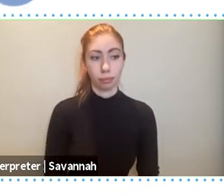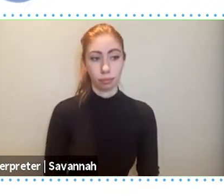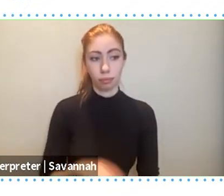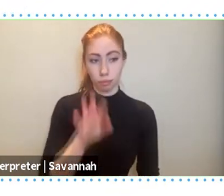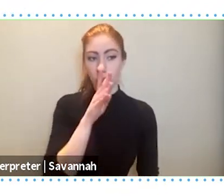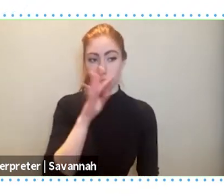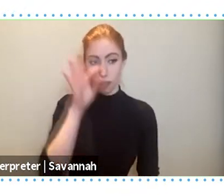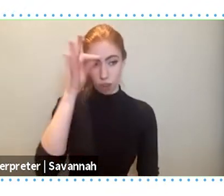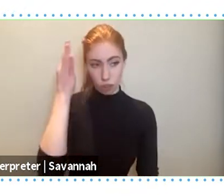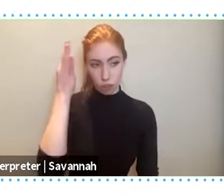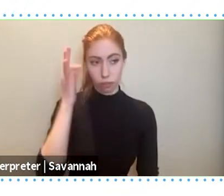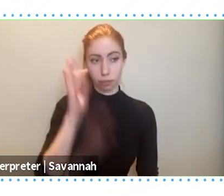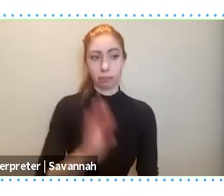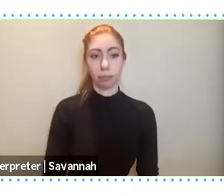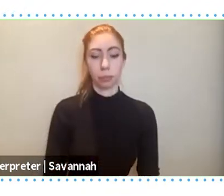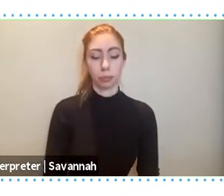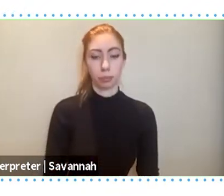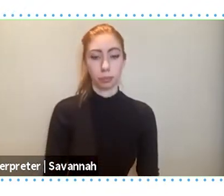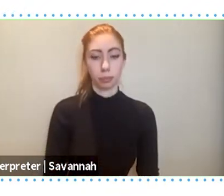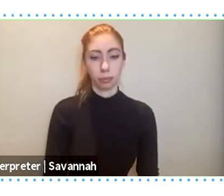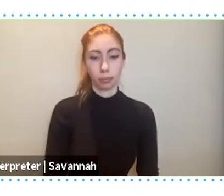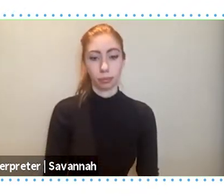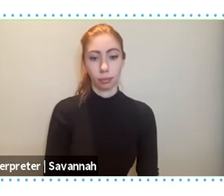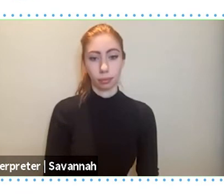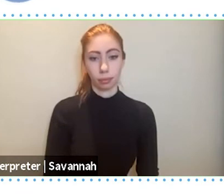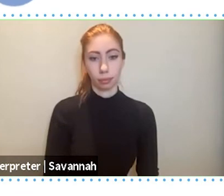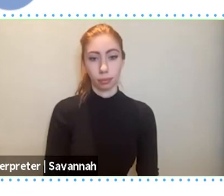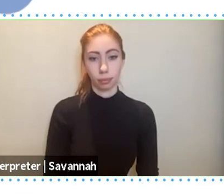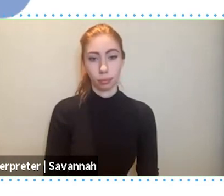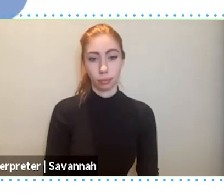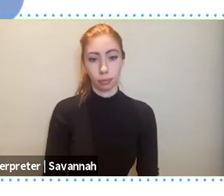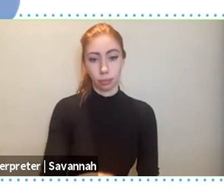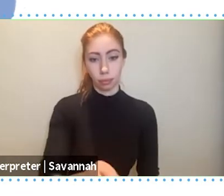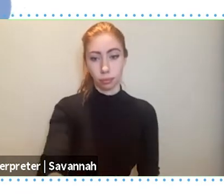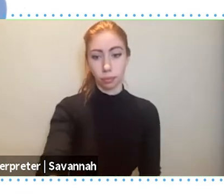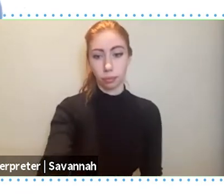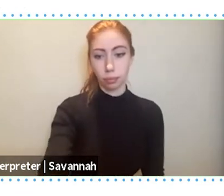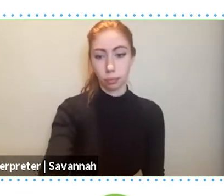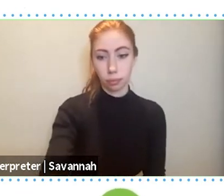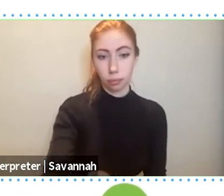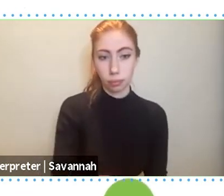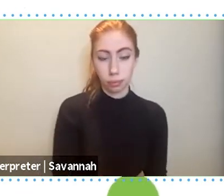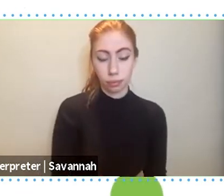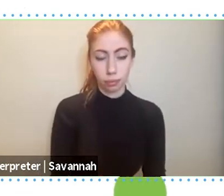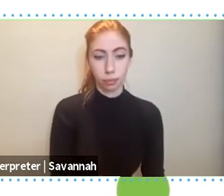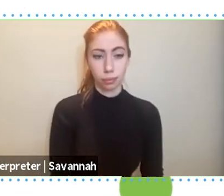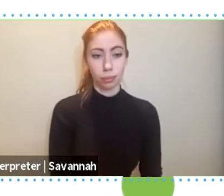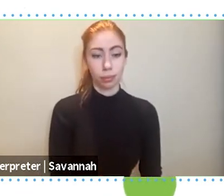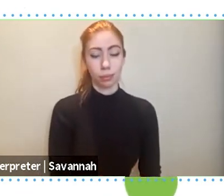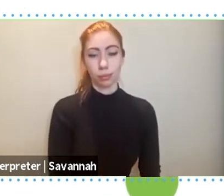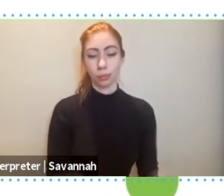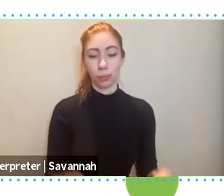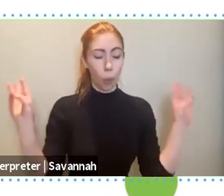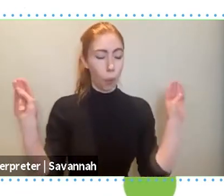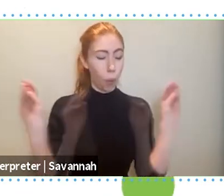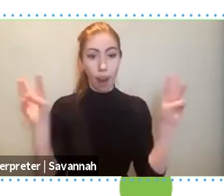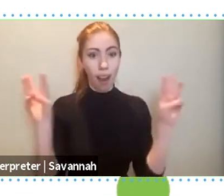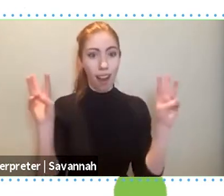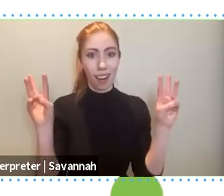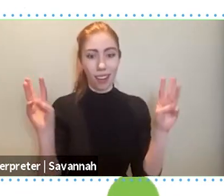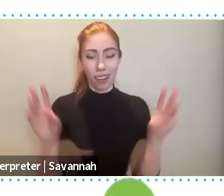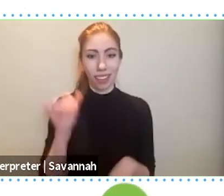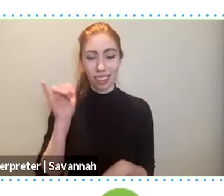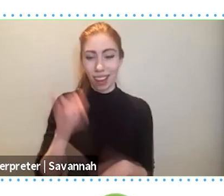gens impliqués dans une discussion passionnante et constructive. Wow, what a conversation we have